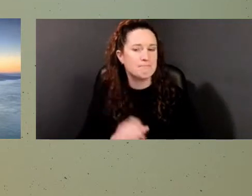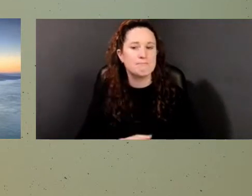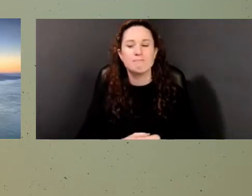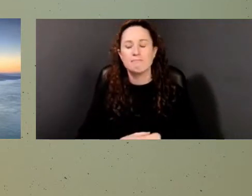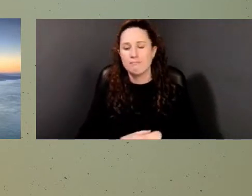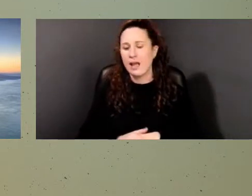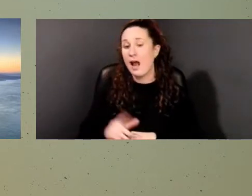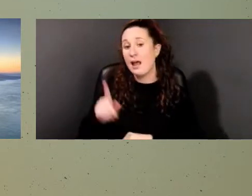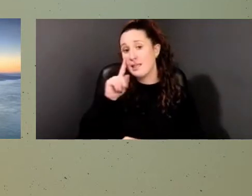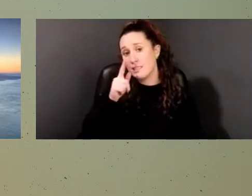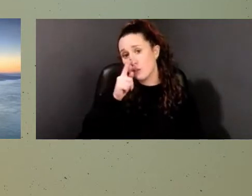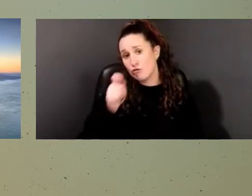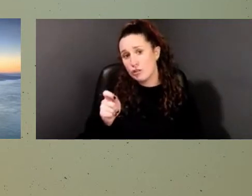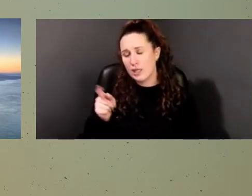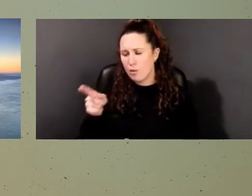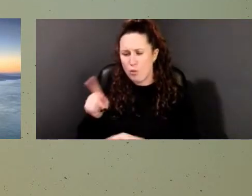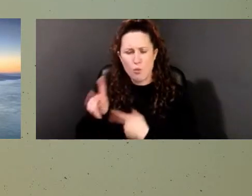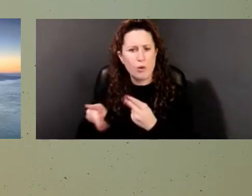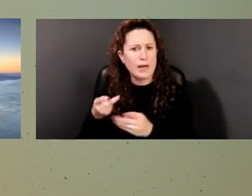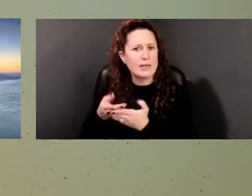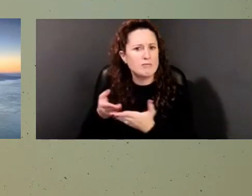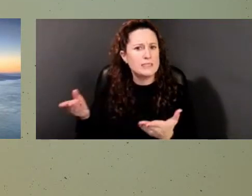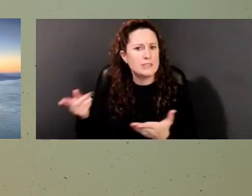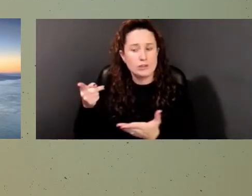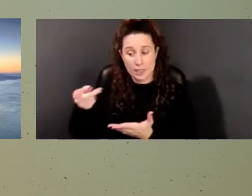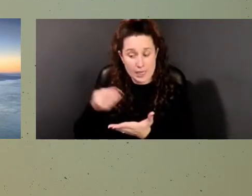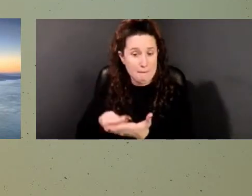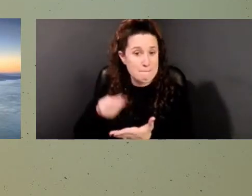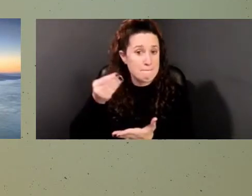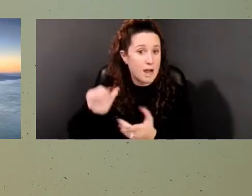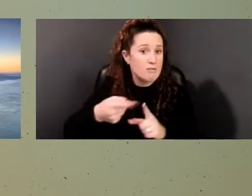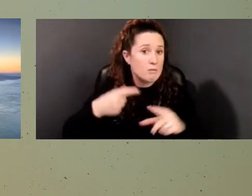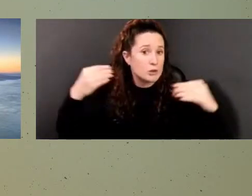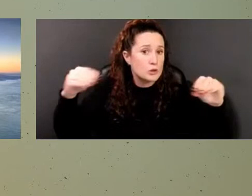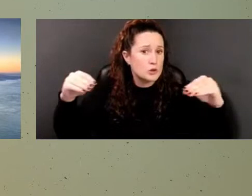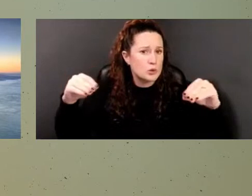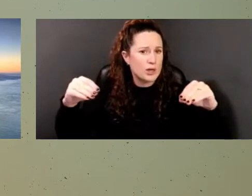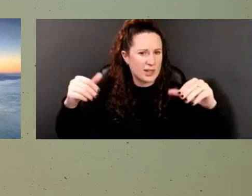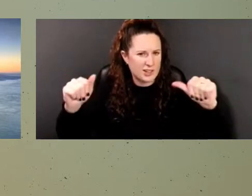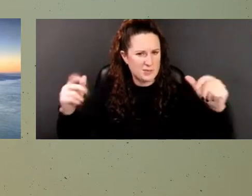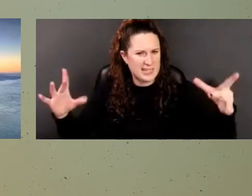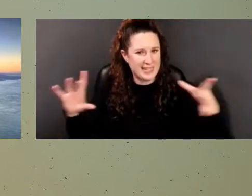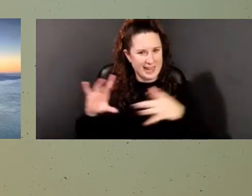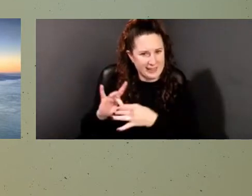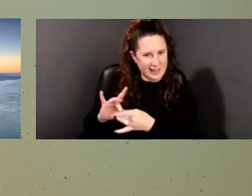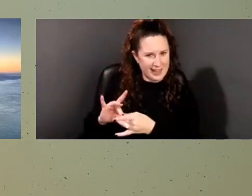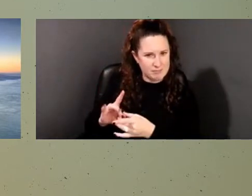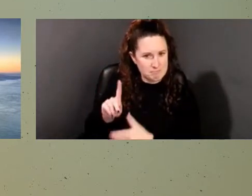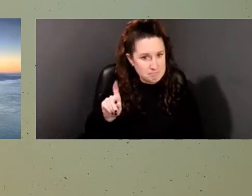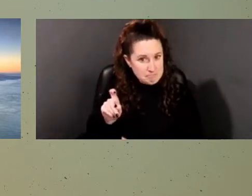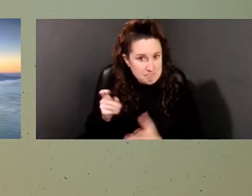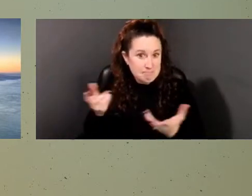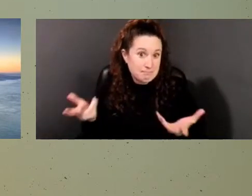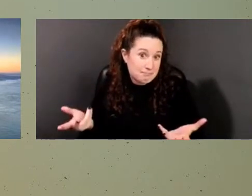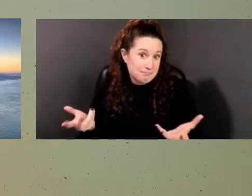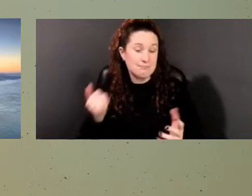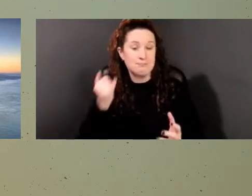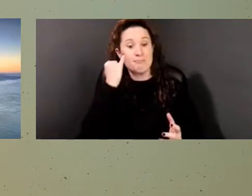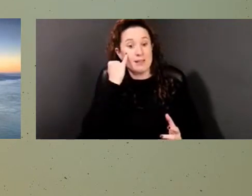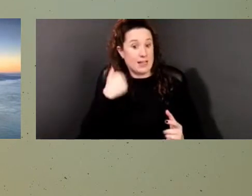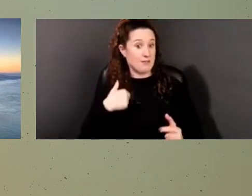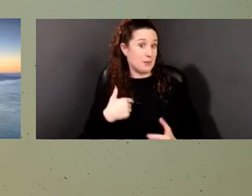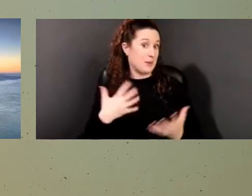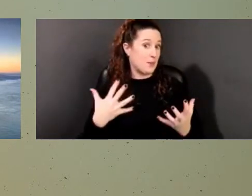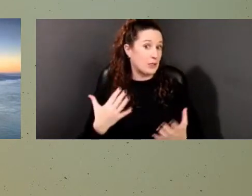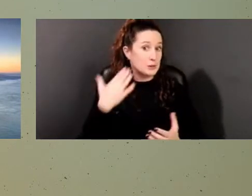connection that can be made. But if we want to know more, the question, like you're saying, Governor Carney, is